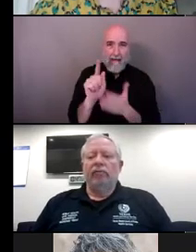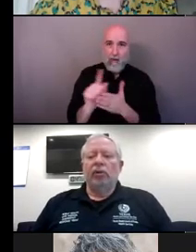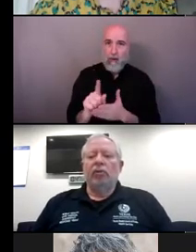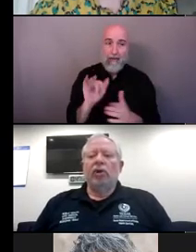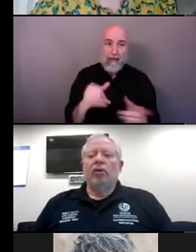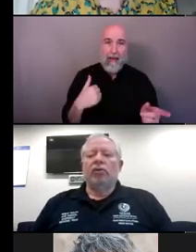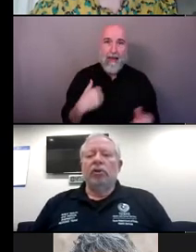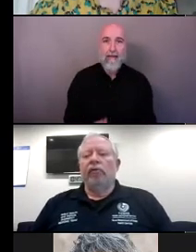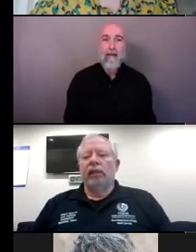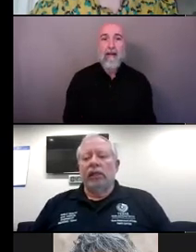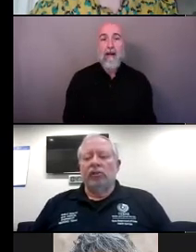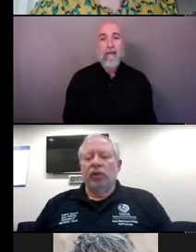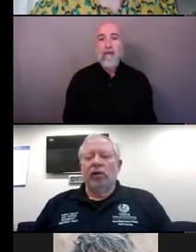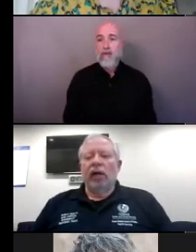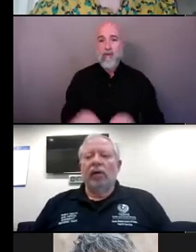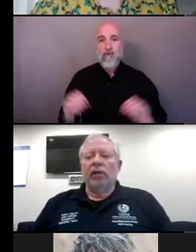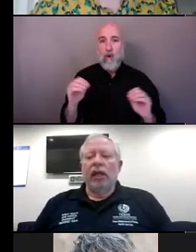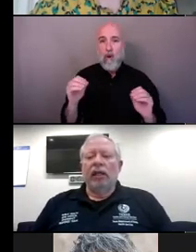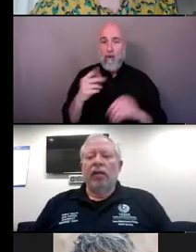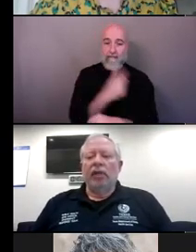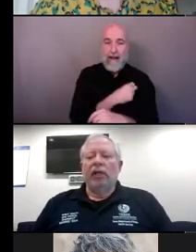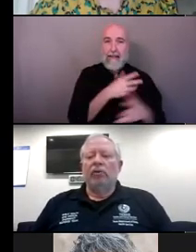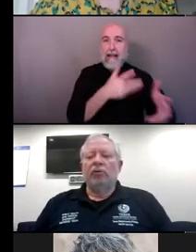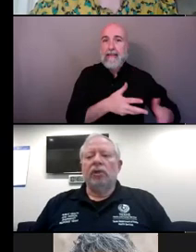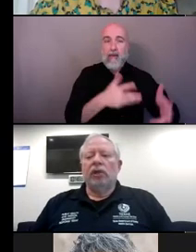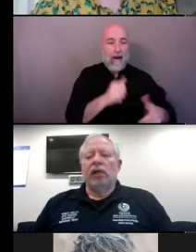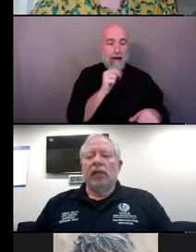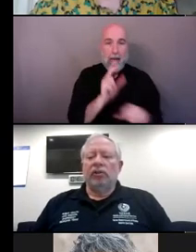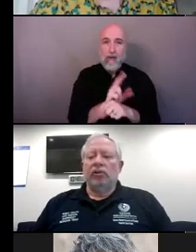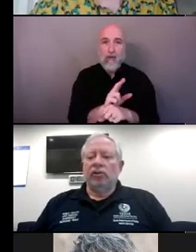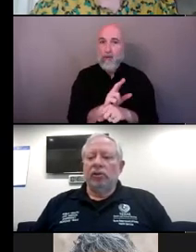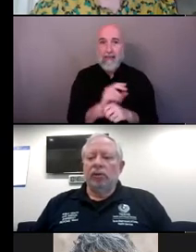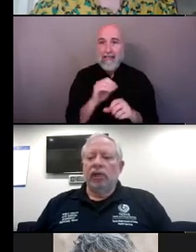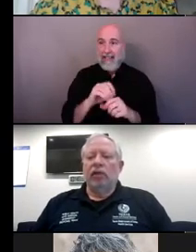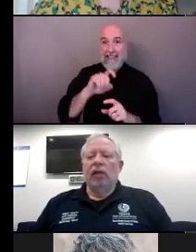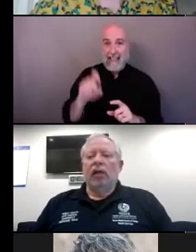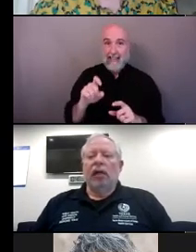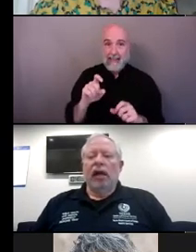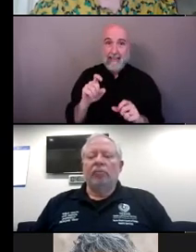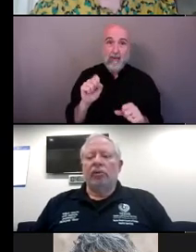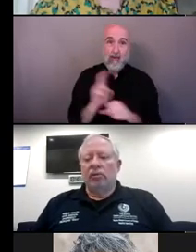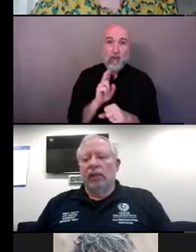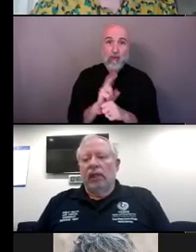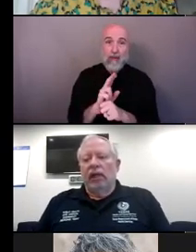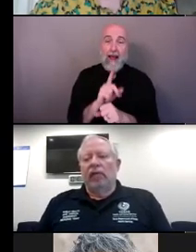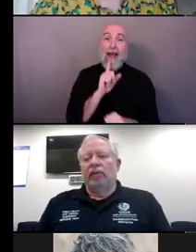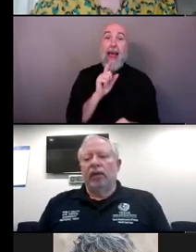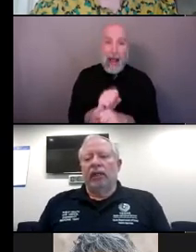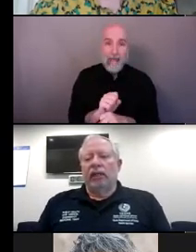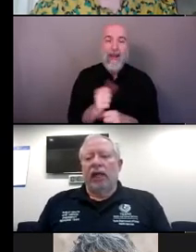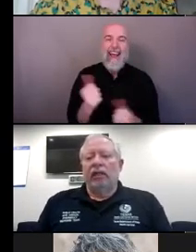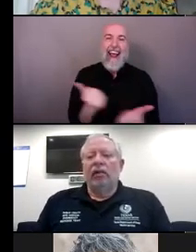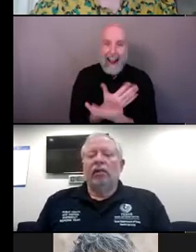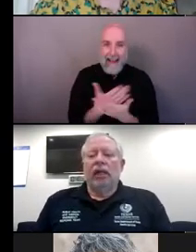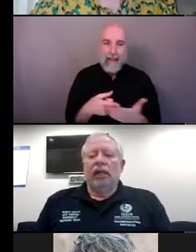have. So there's no vaccine sitting around and not being used, and Texas is using absolutely everything